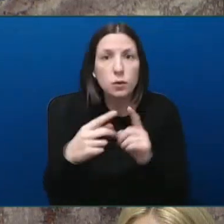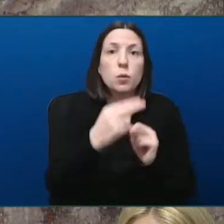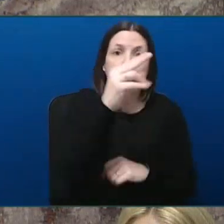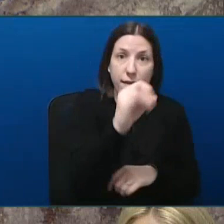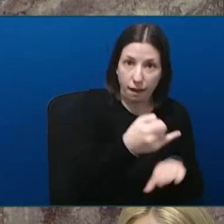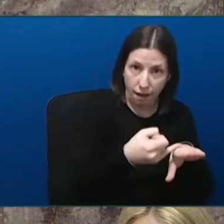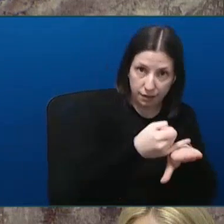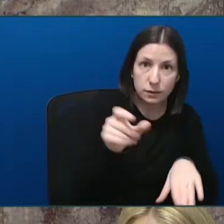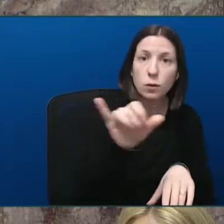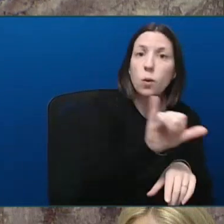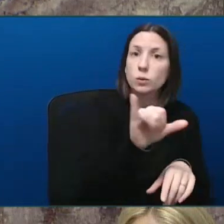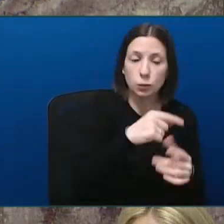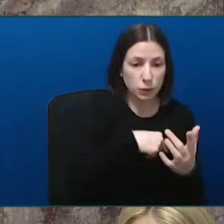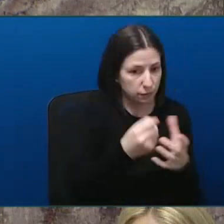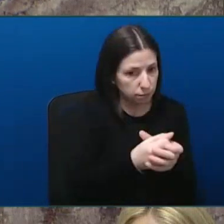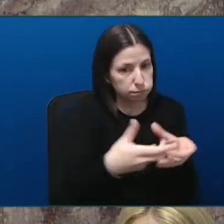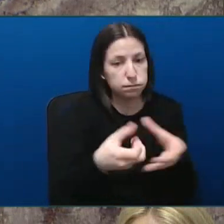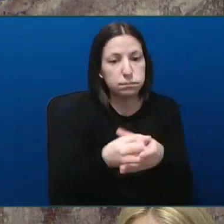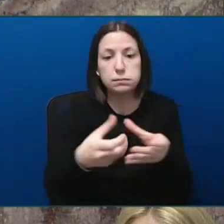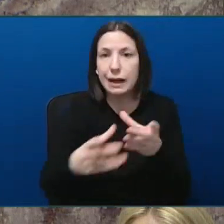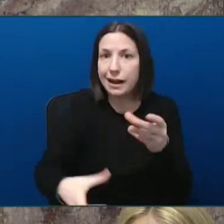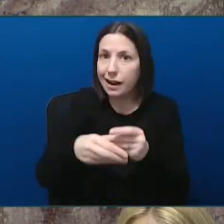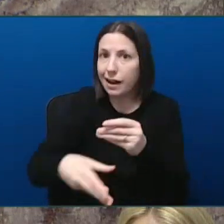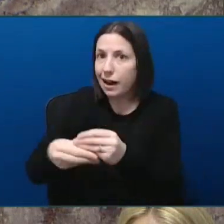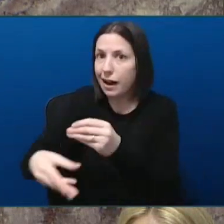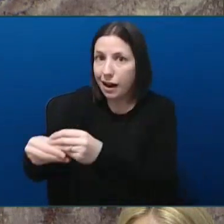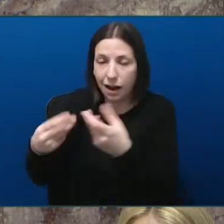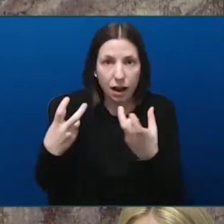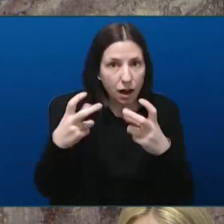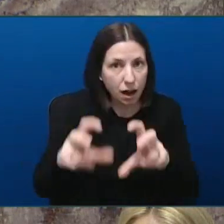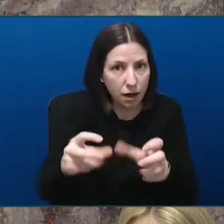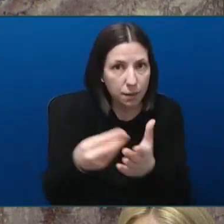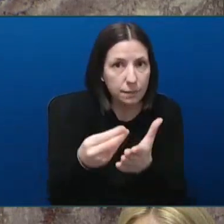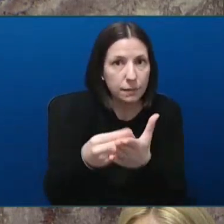the answer to this. When we talk about